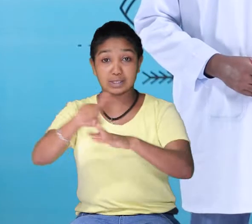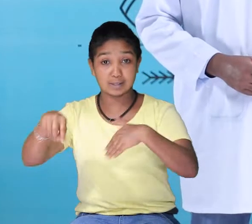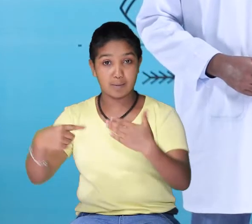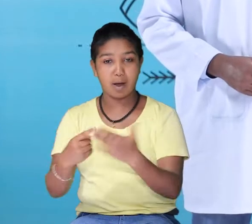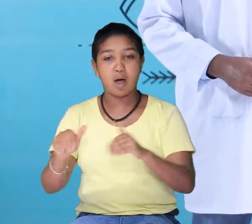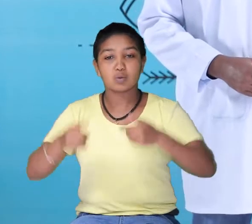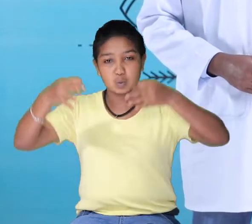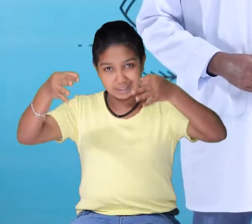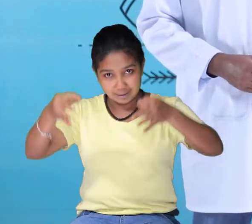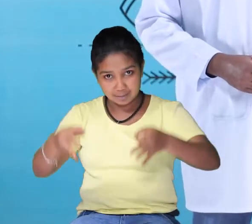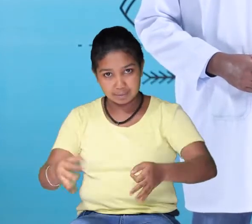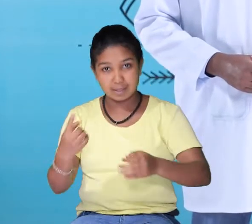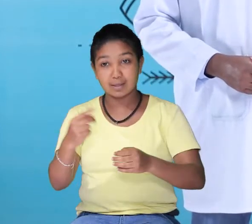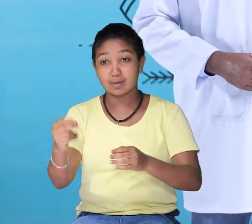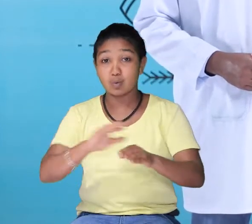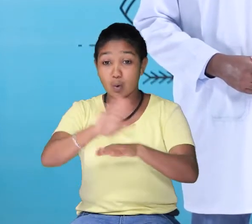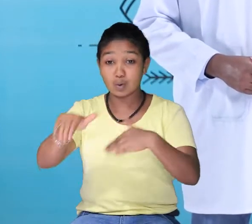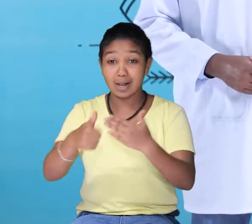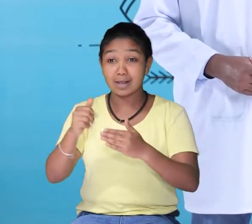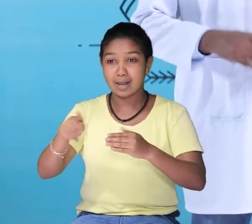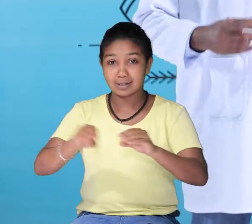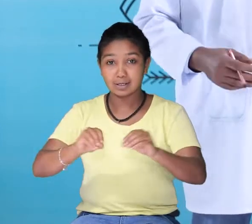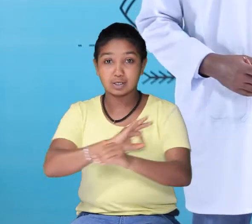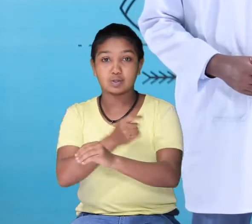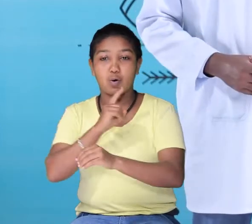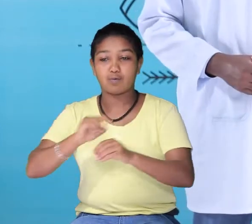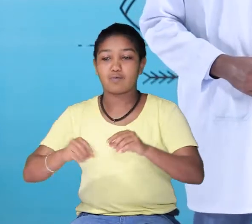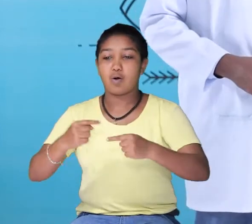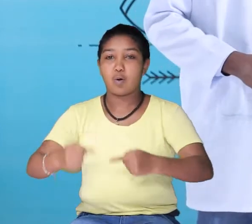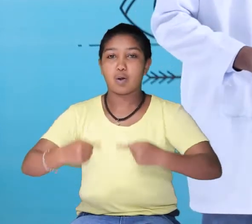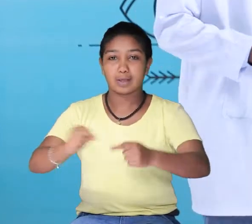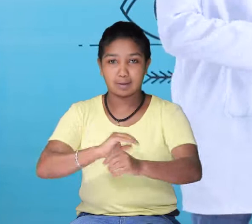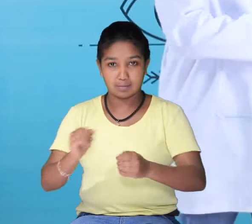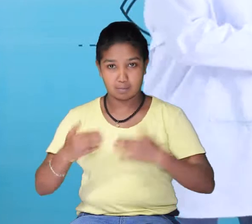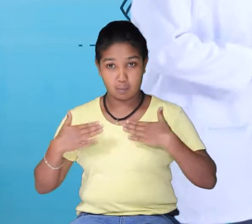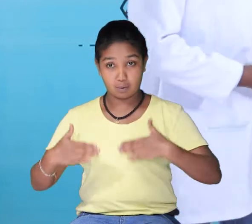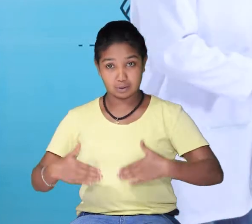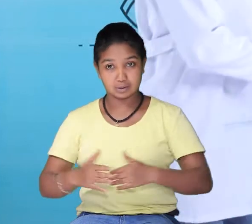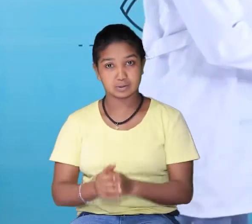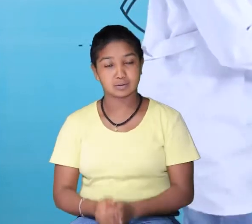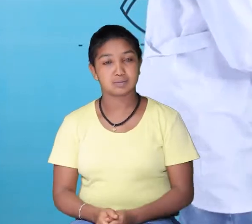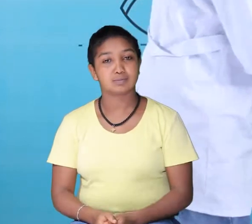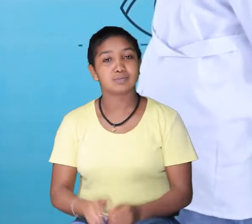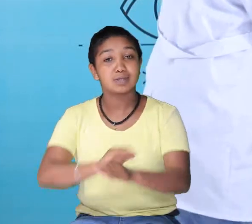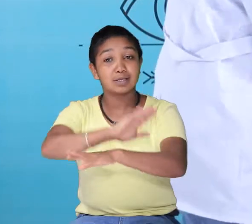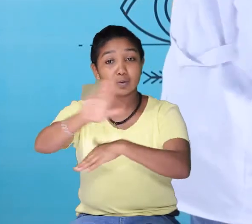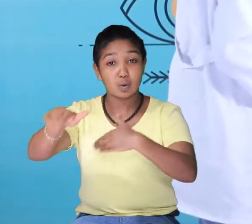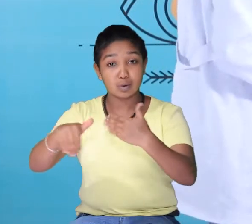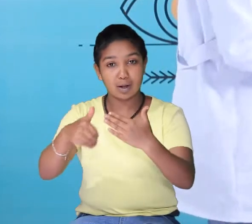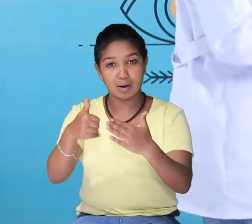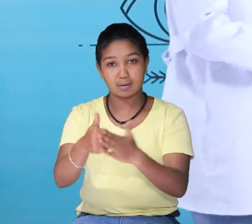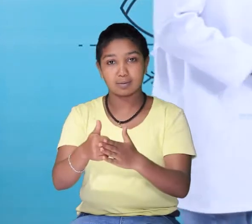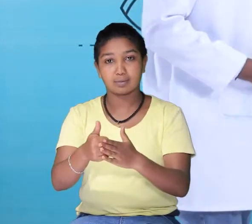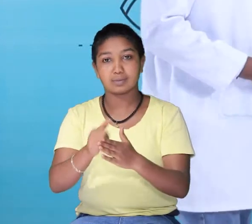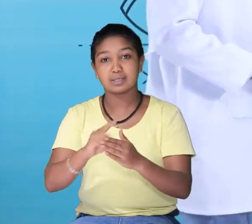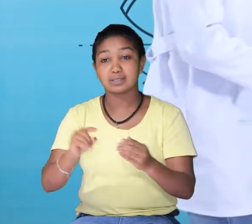about how to determine the total kinetic energy of rolling bodies. So the total kinetic energy of rolling body